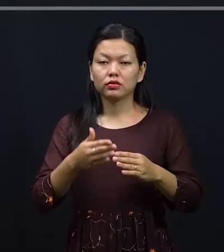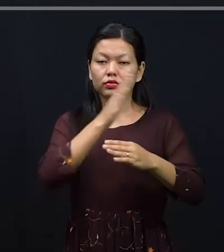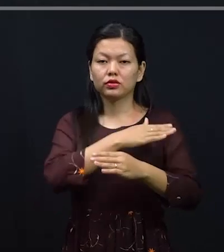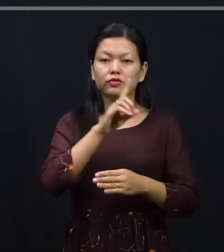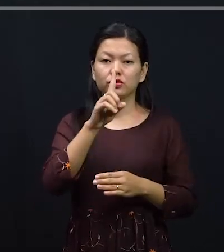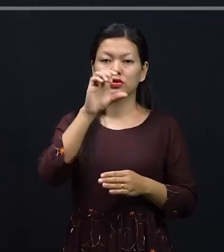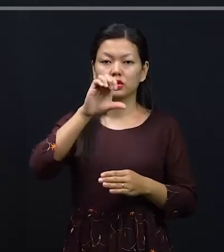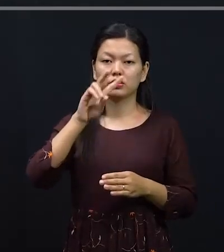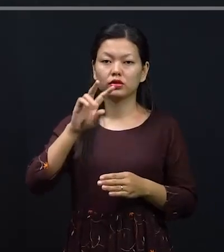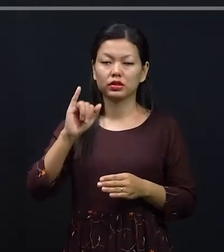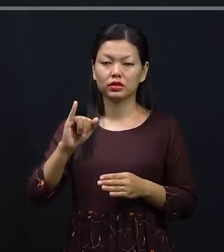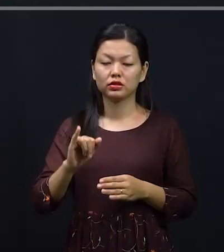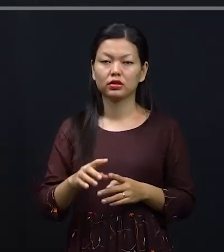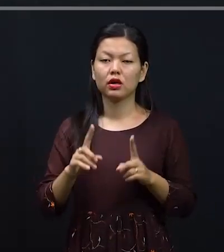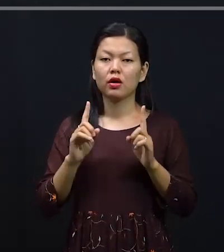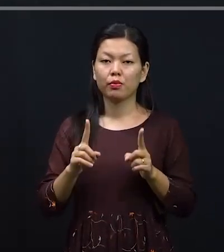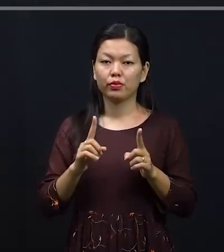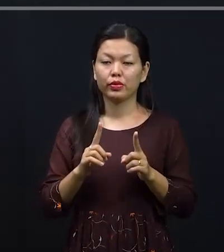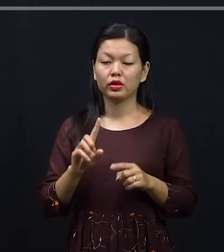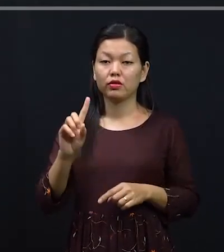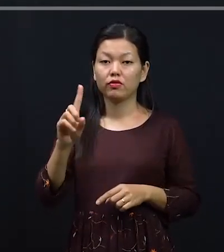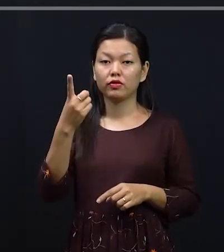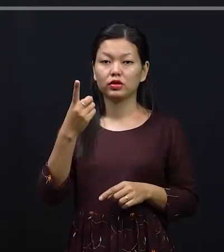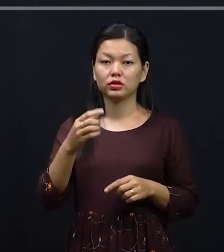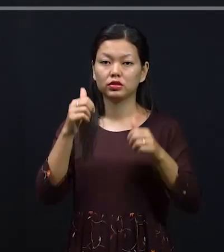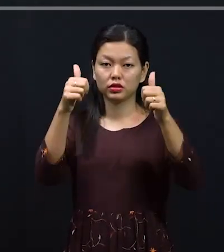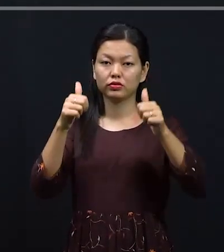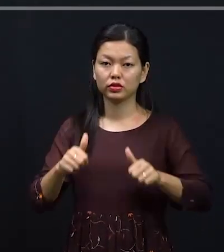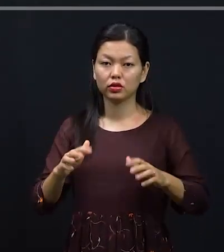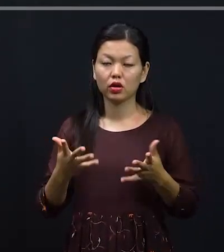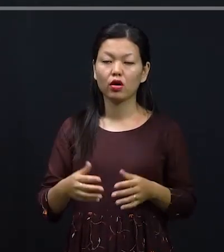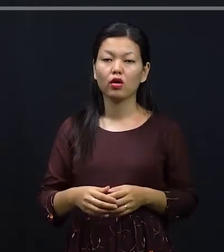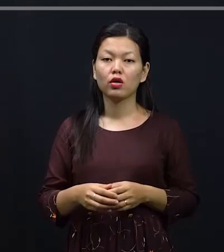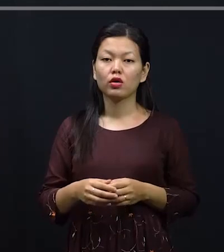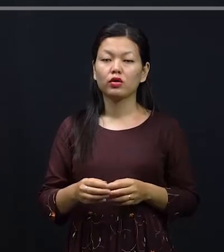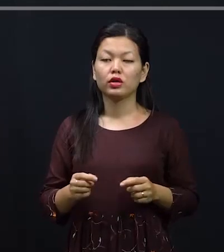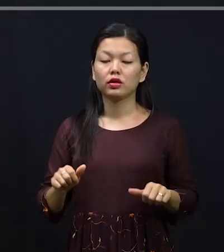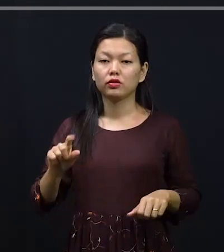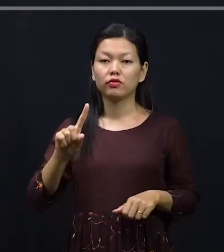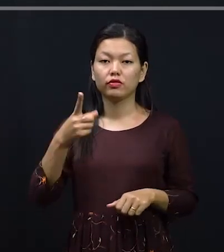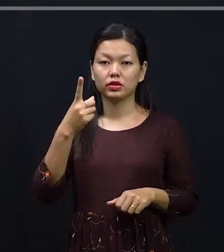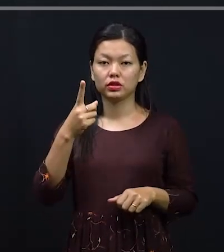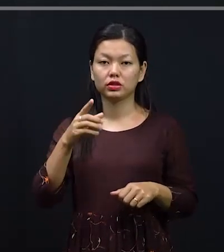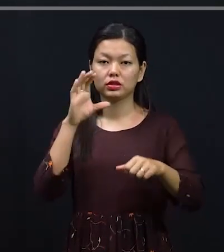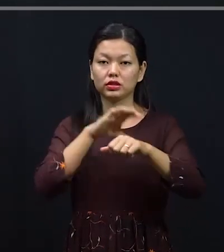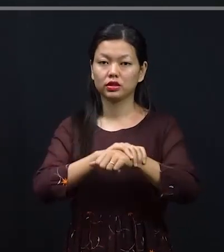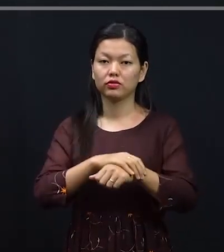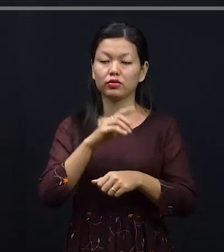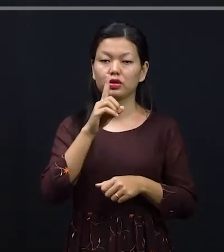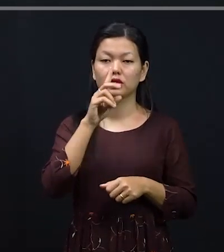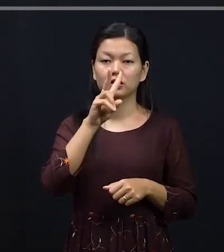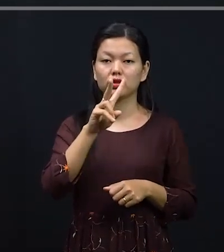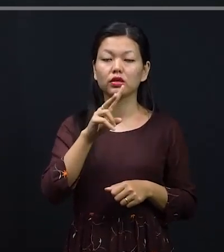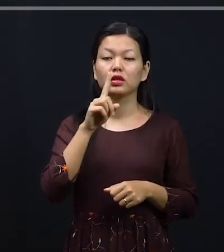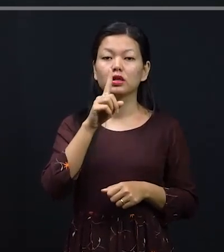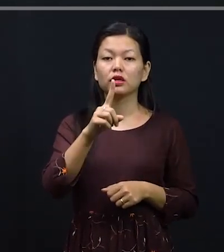even before Griffith, but the first evidence or the first big major step was done by Griffith in 1928, which